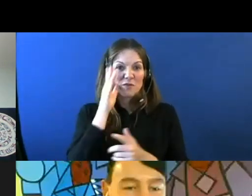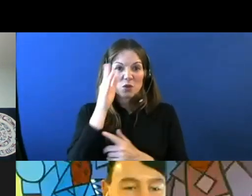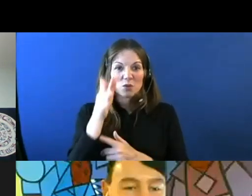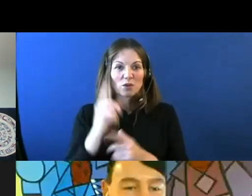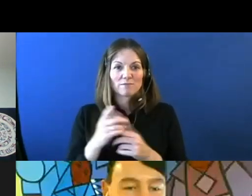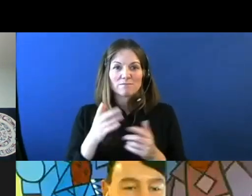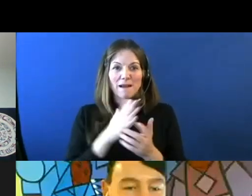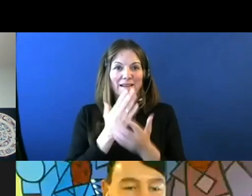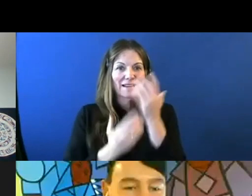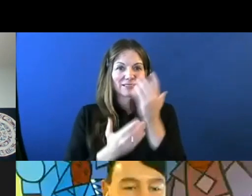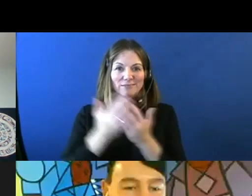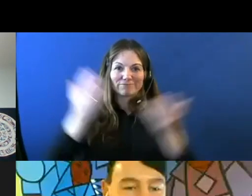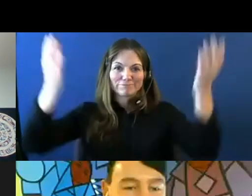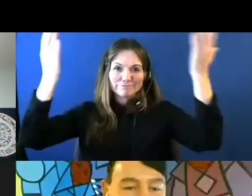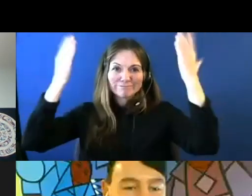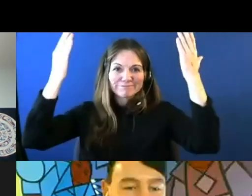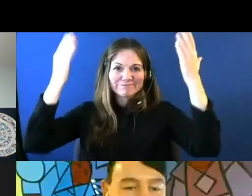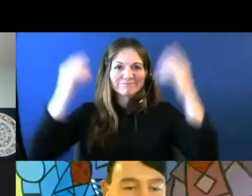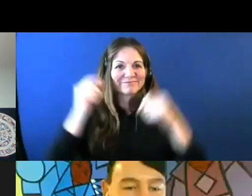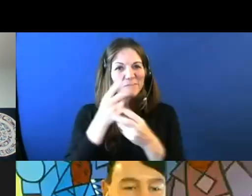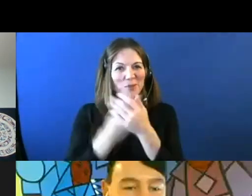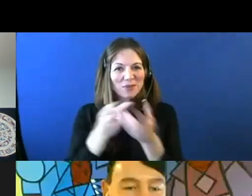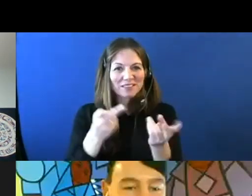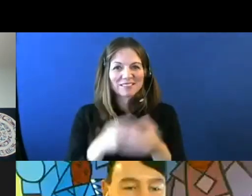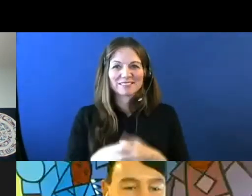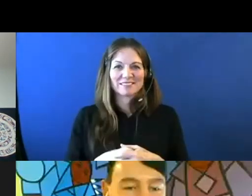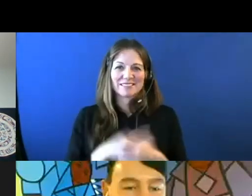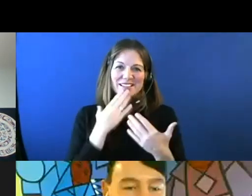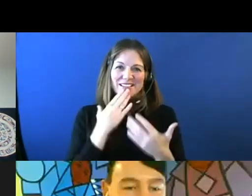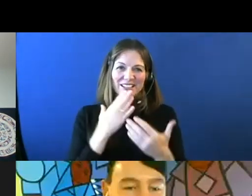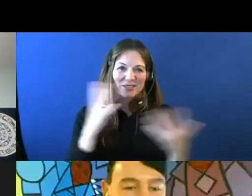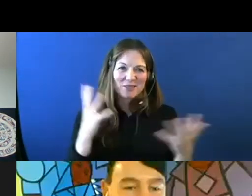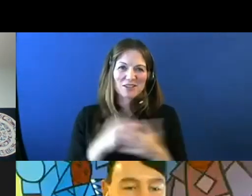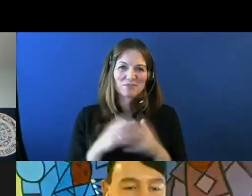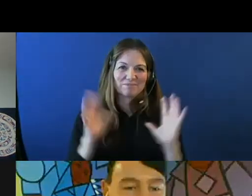held way high for both of you. Thank you so much for all that you do.